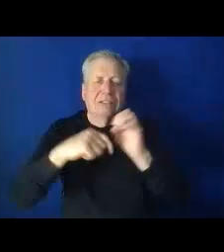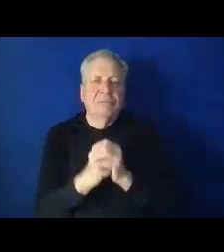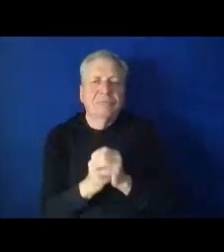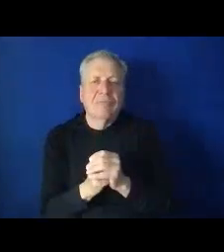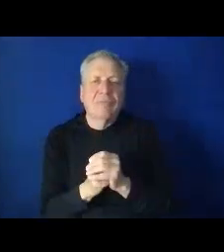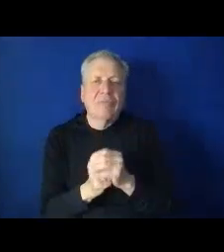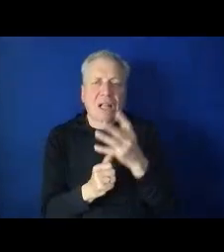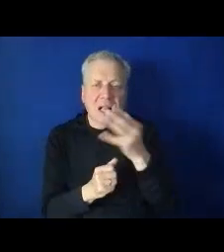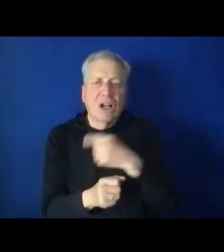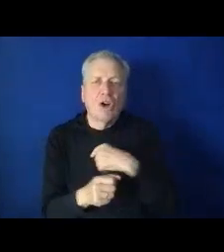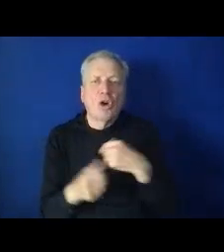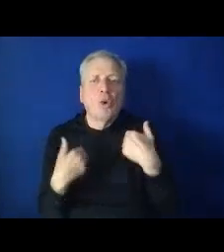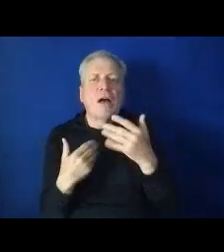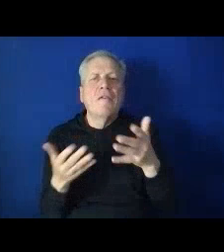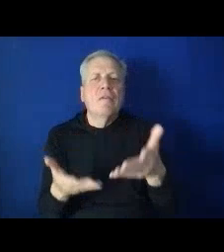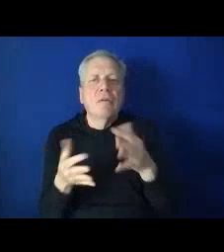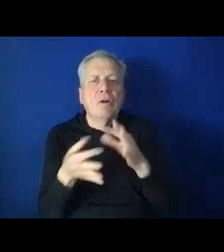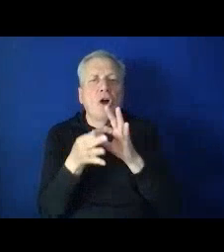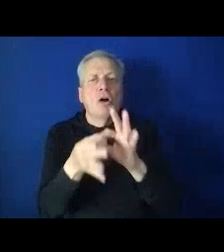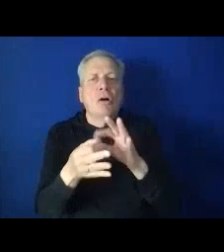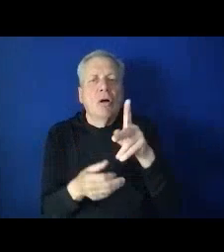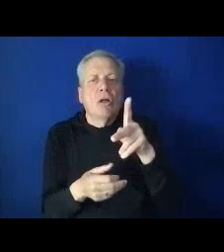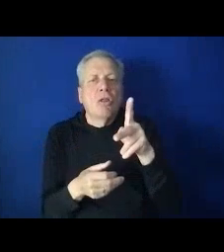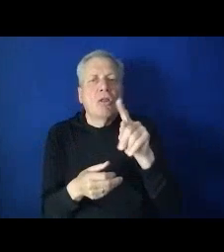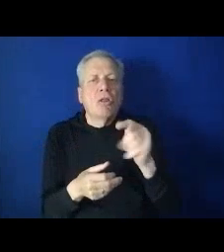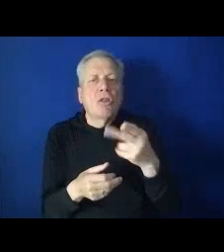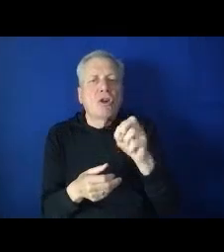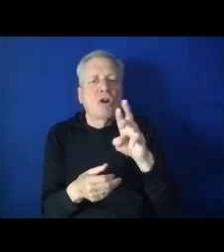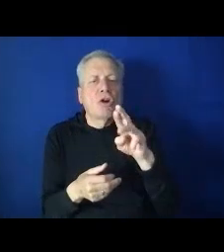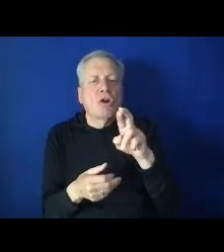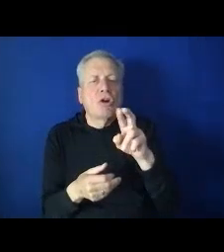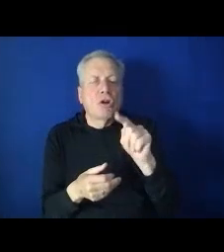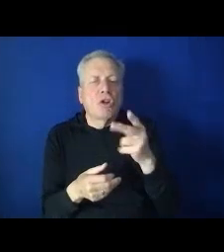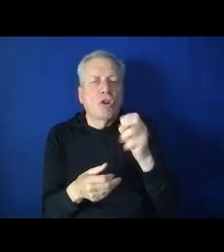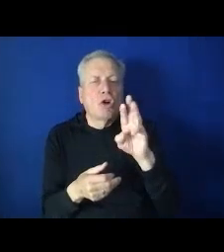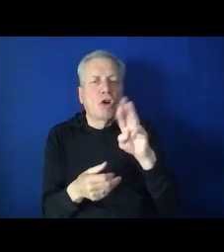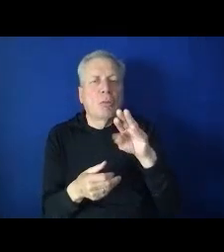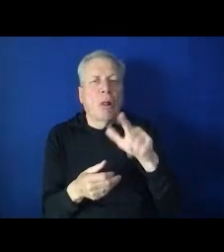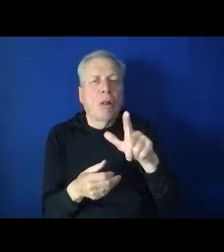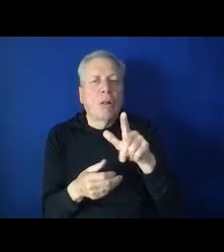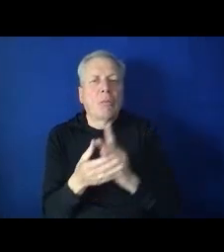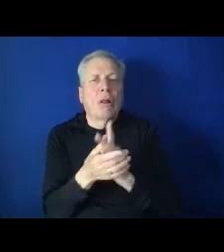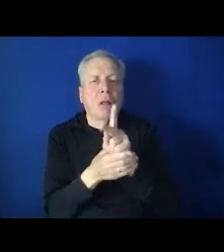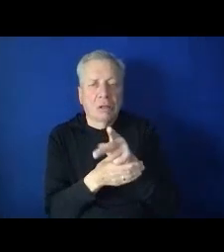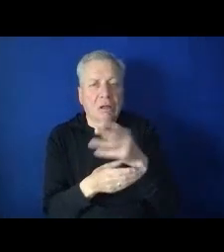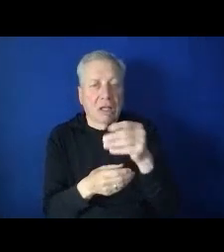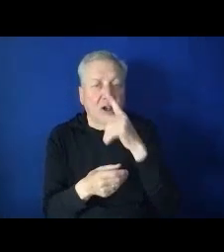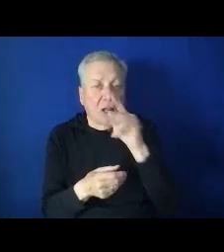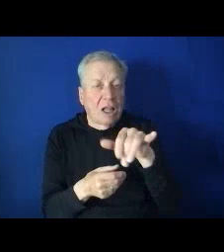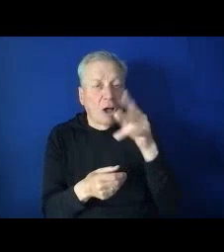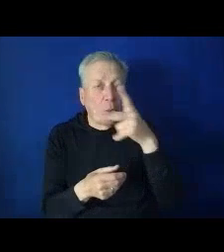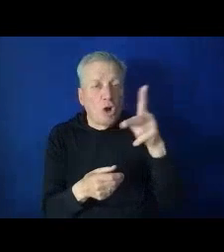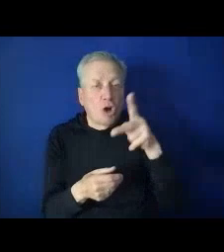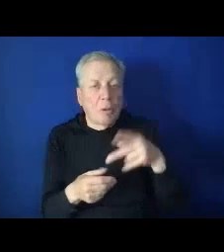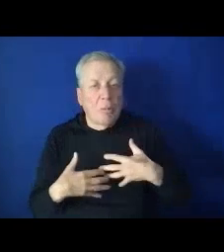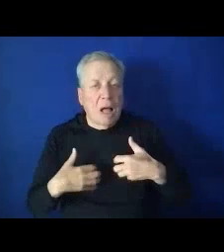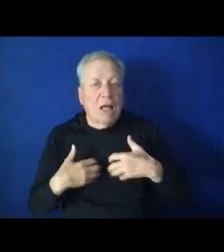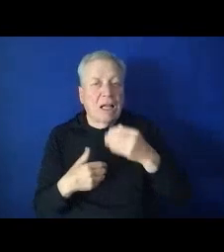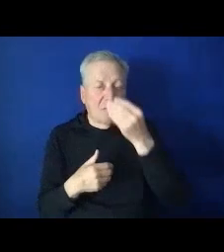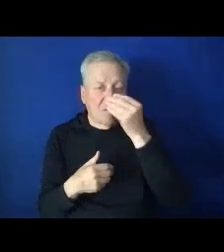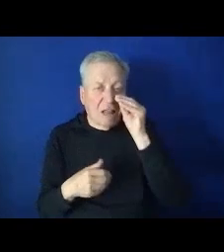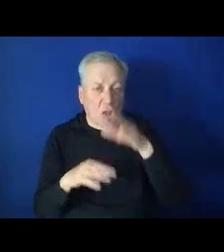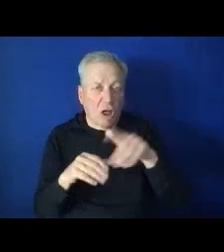And then we have the thermal plants. And so right now at Old Faithful, you can see the purple monkey flower, which is in the